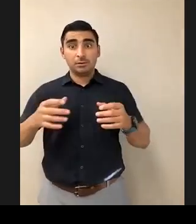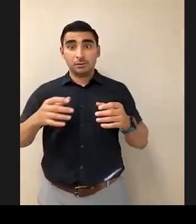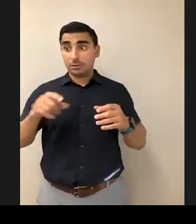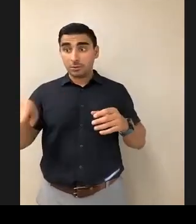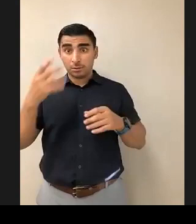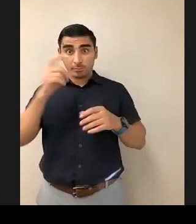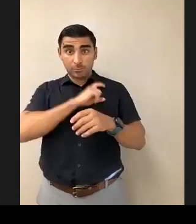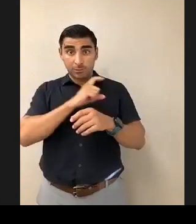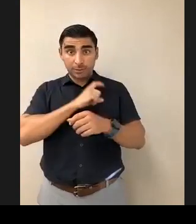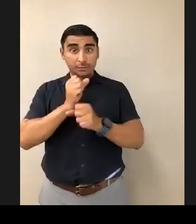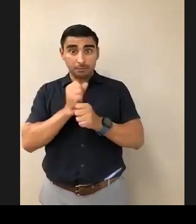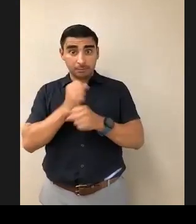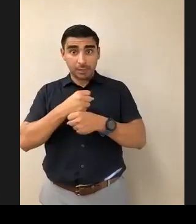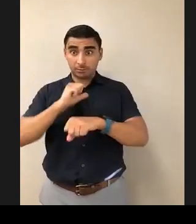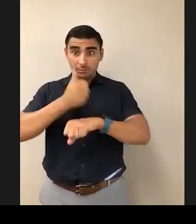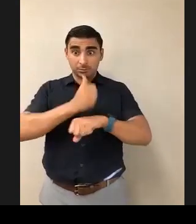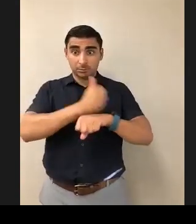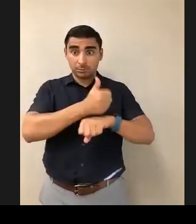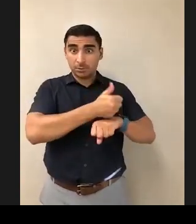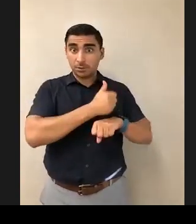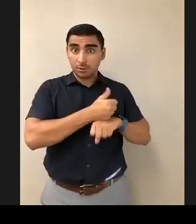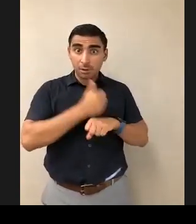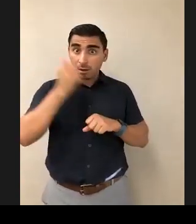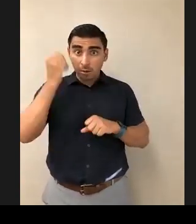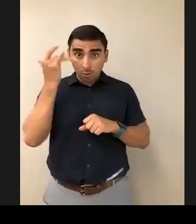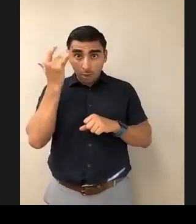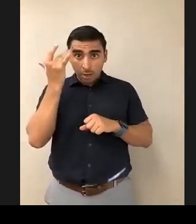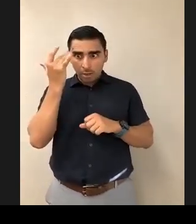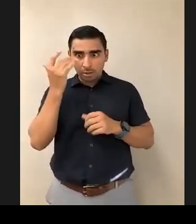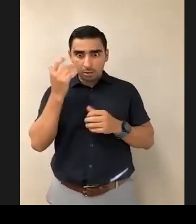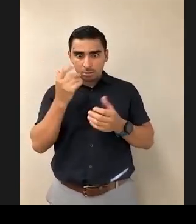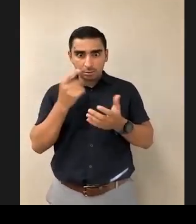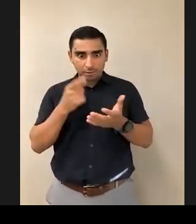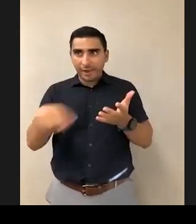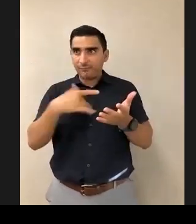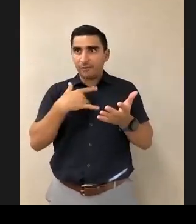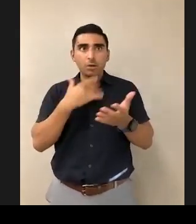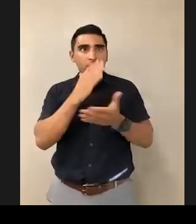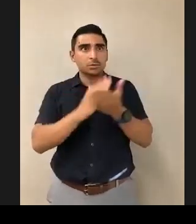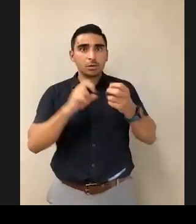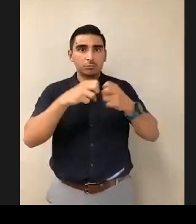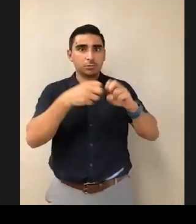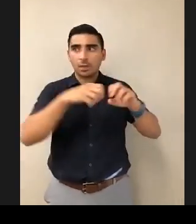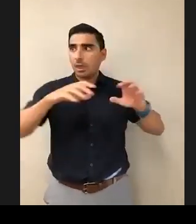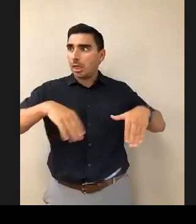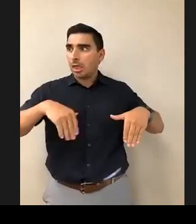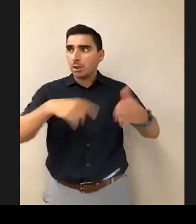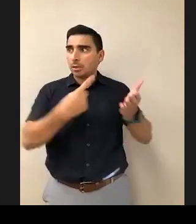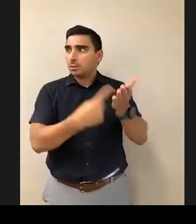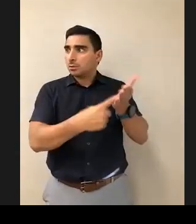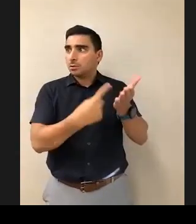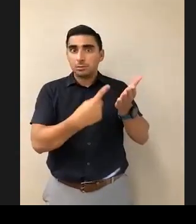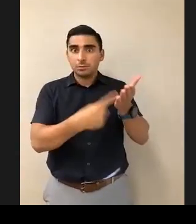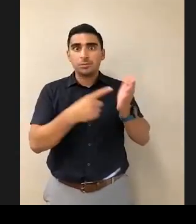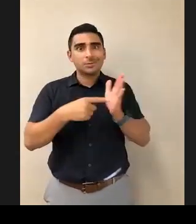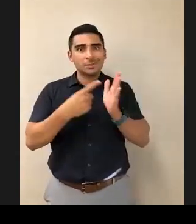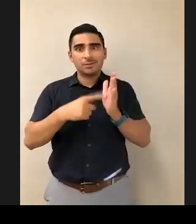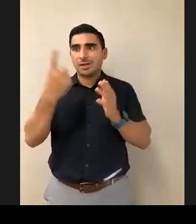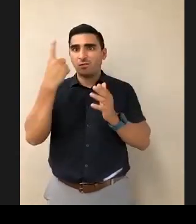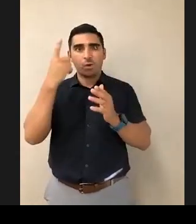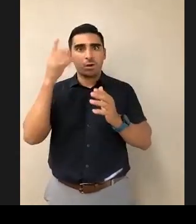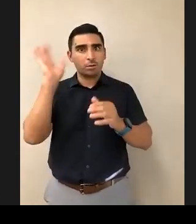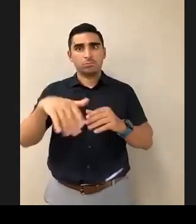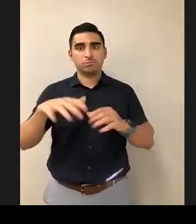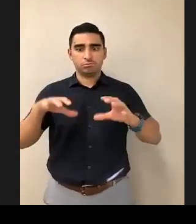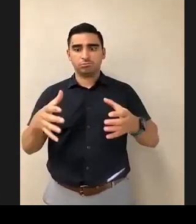felt like there were issues that they were not being addressed, right? So a lot of times you just have one police association, right, or one